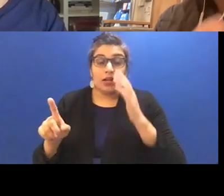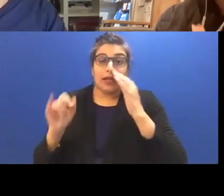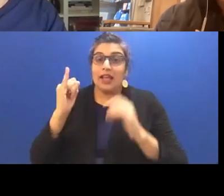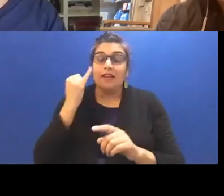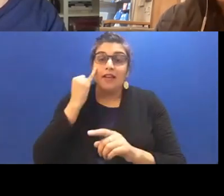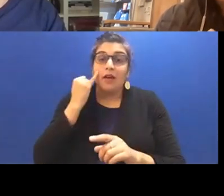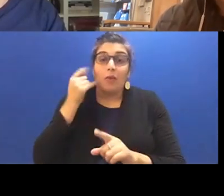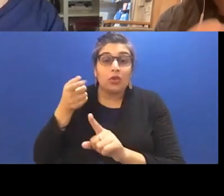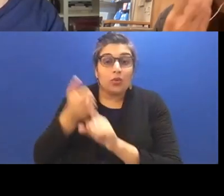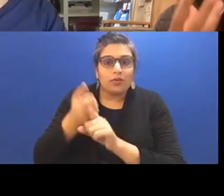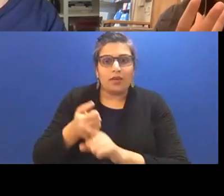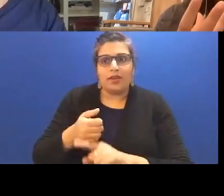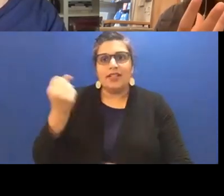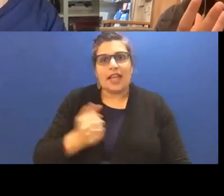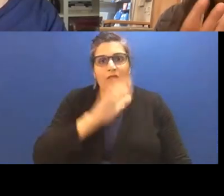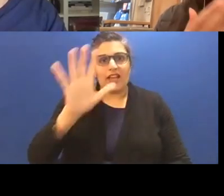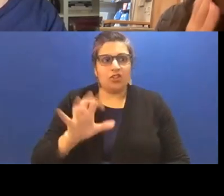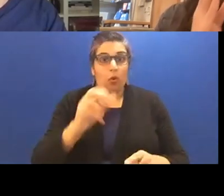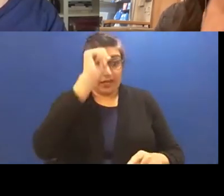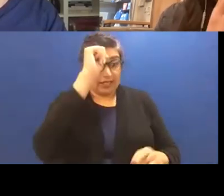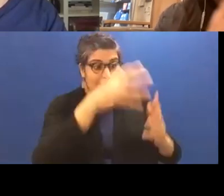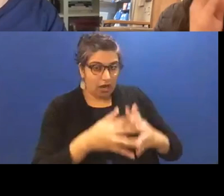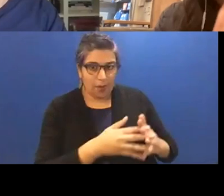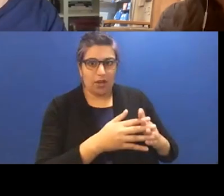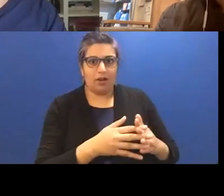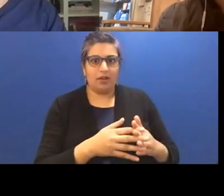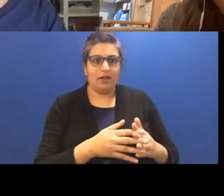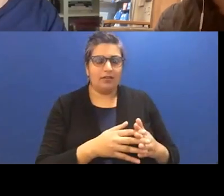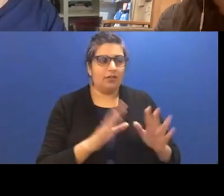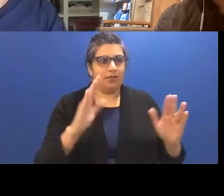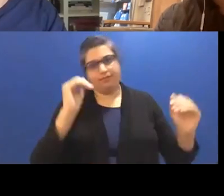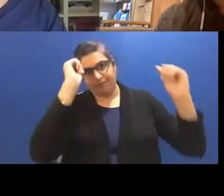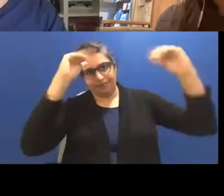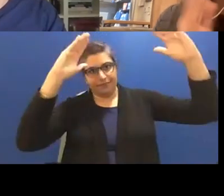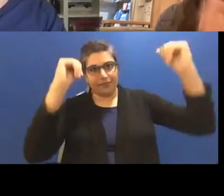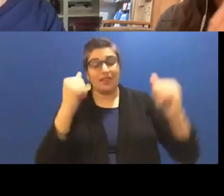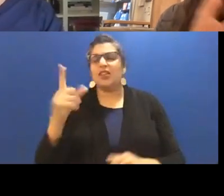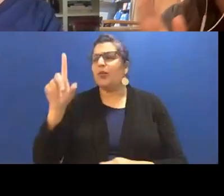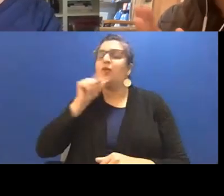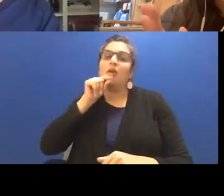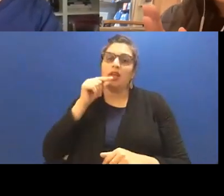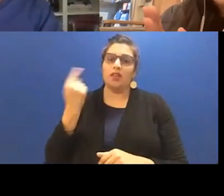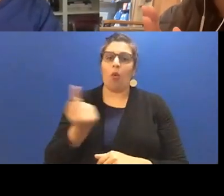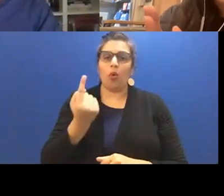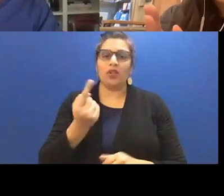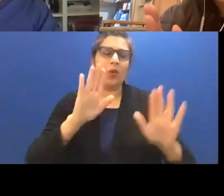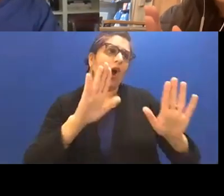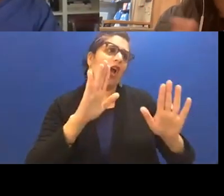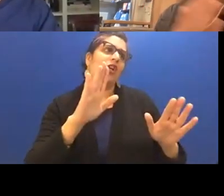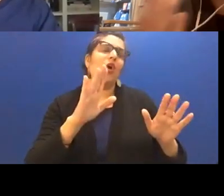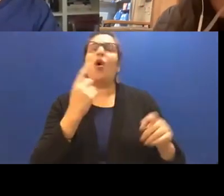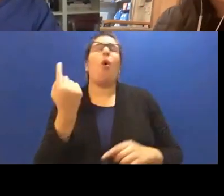Asian or if you are Indian American, you're expected, like, there's like somebody tweeted about this, like there can only be one great Indian novel a